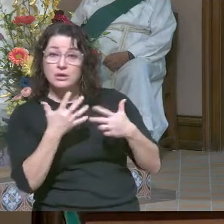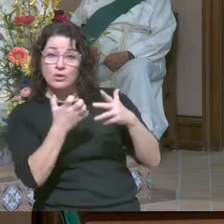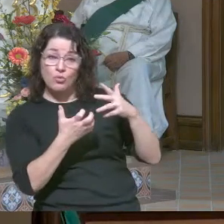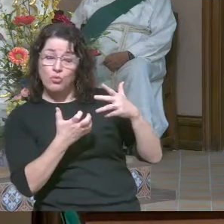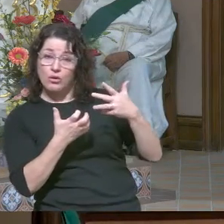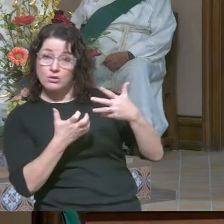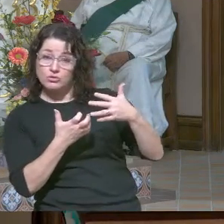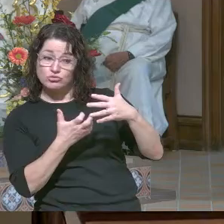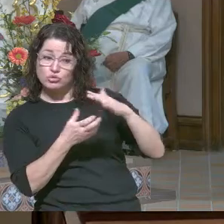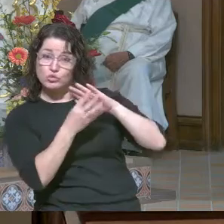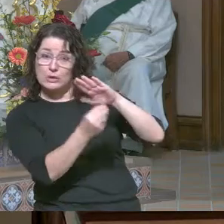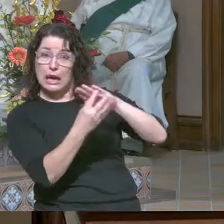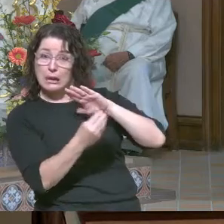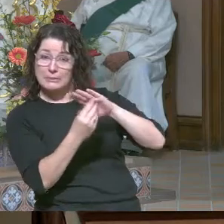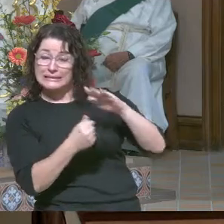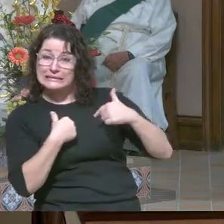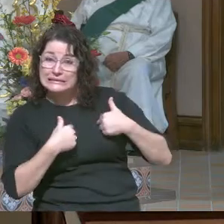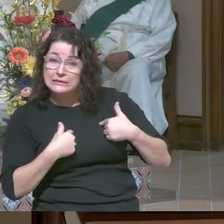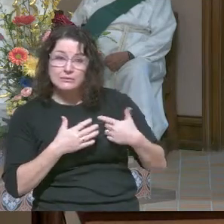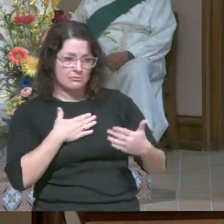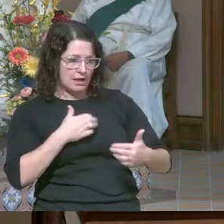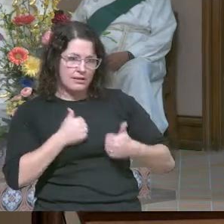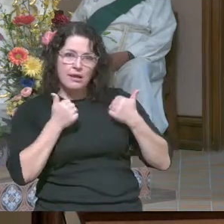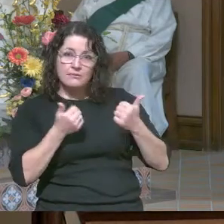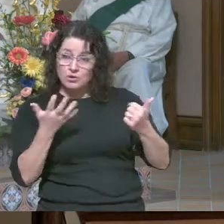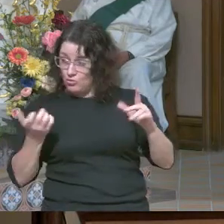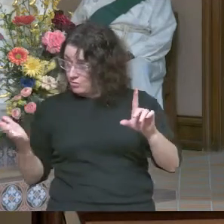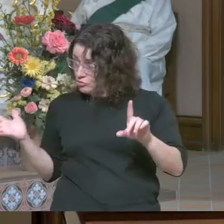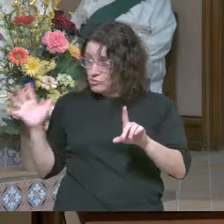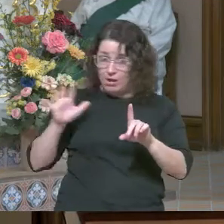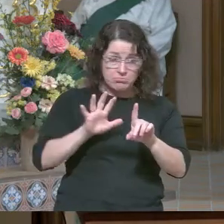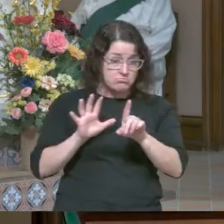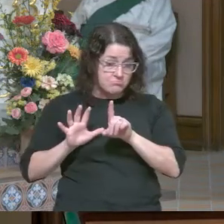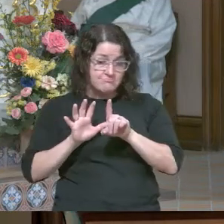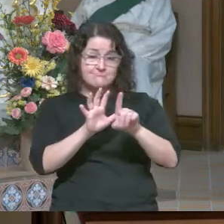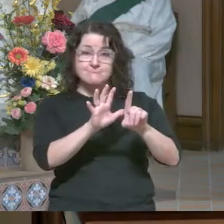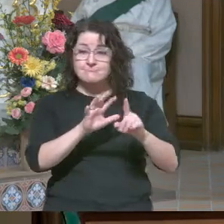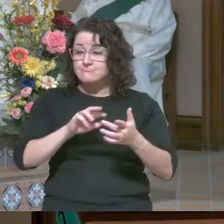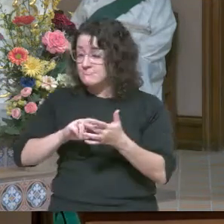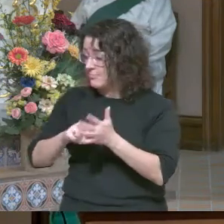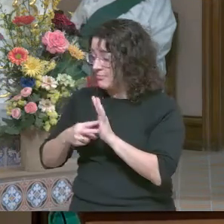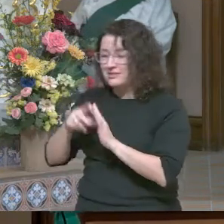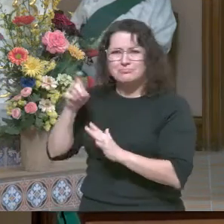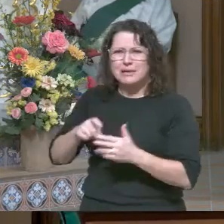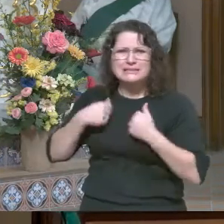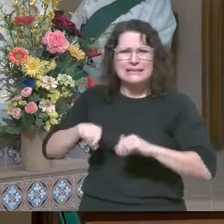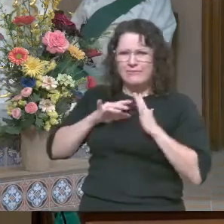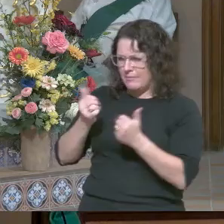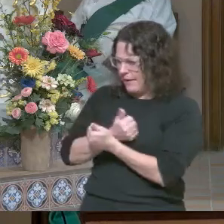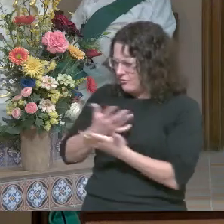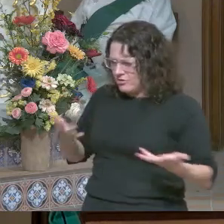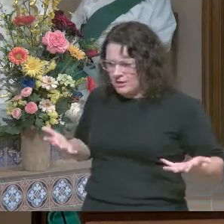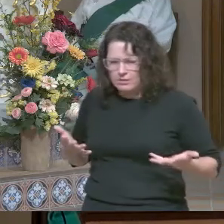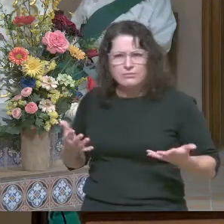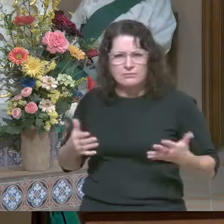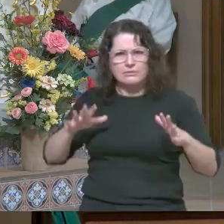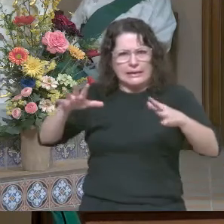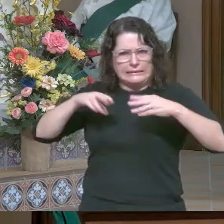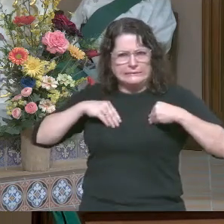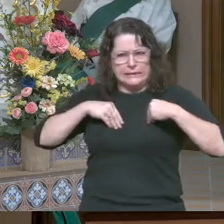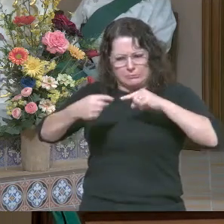words, who's following me, whoever wishes to follow me must deny himself, take up his cross, take up the cross that comes with